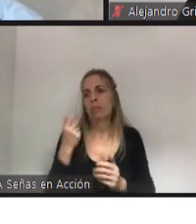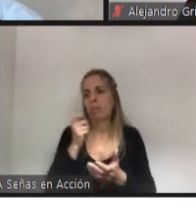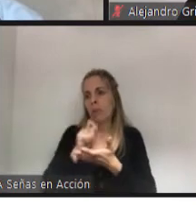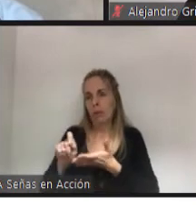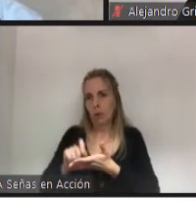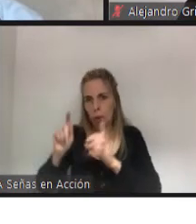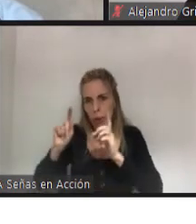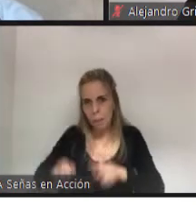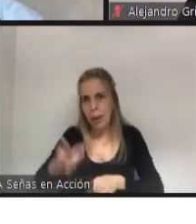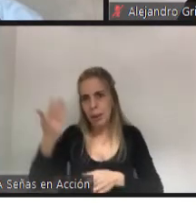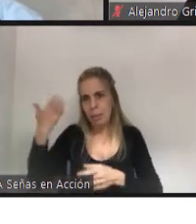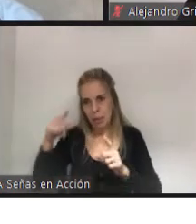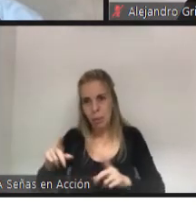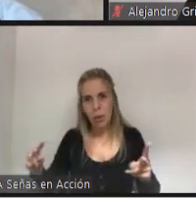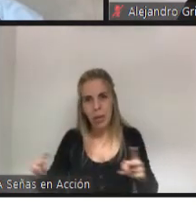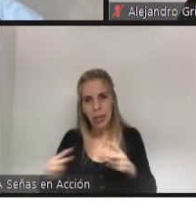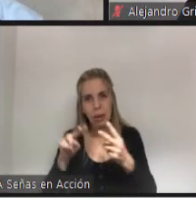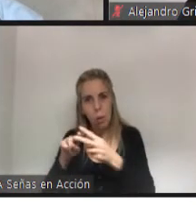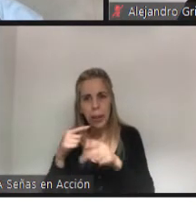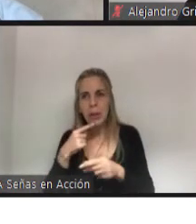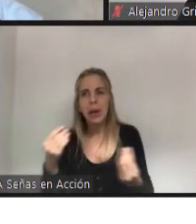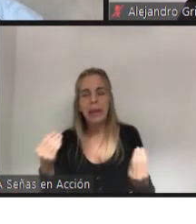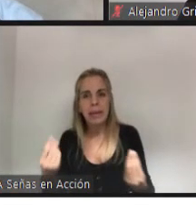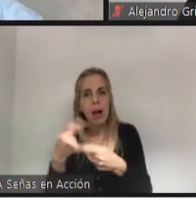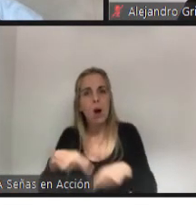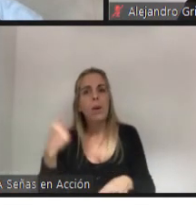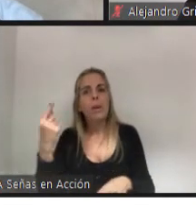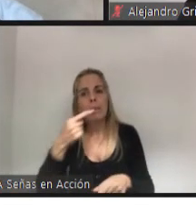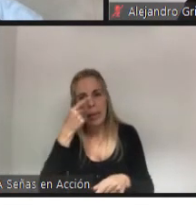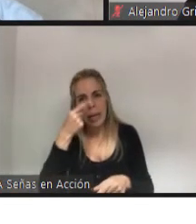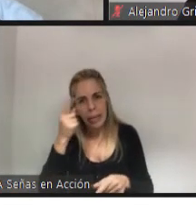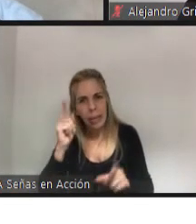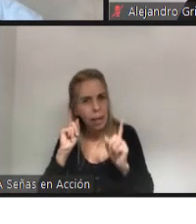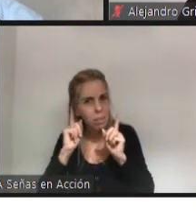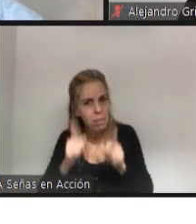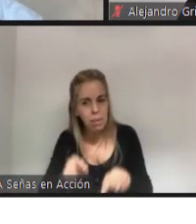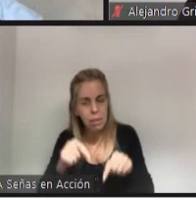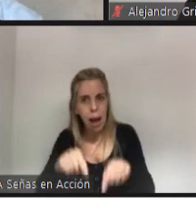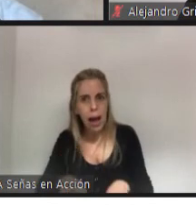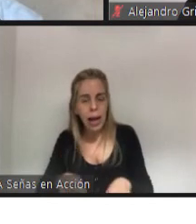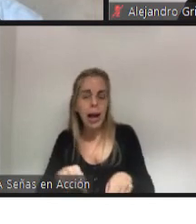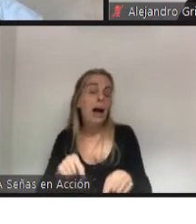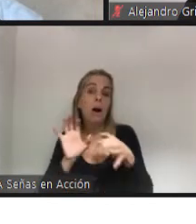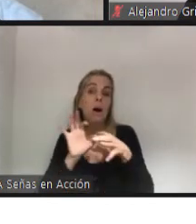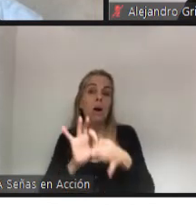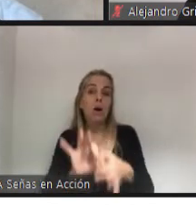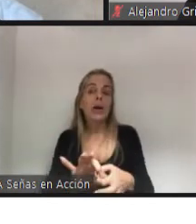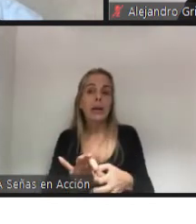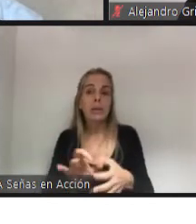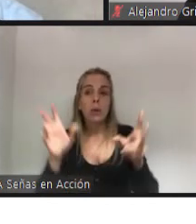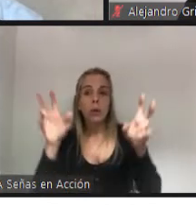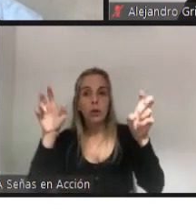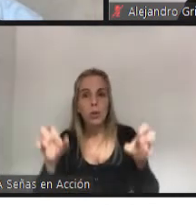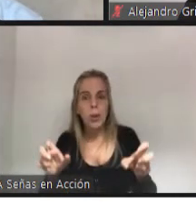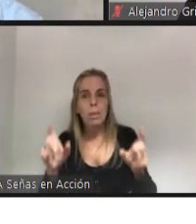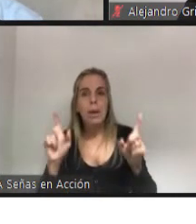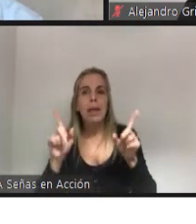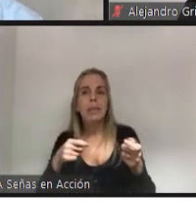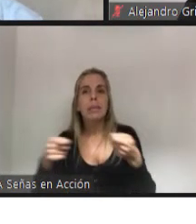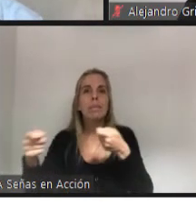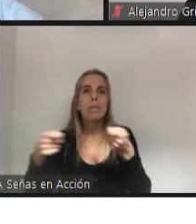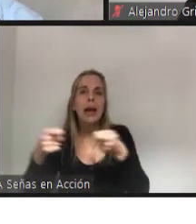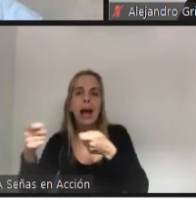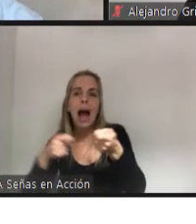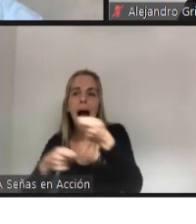say something very interesting, and it is also reflected in connection to the whole thing of